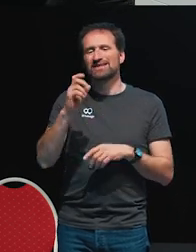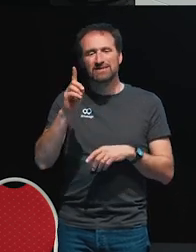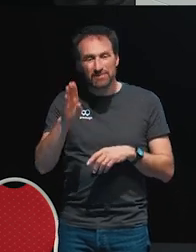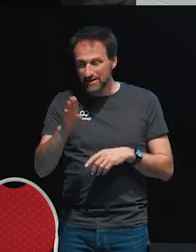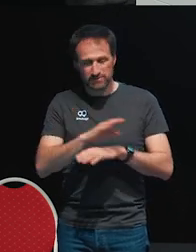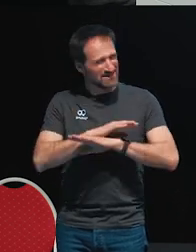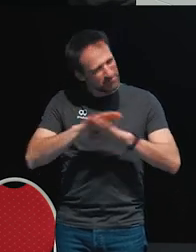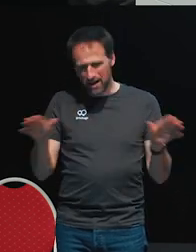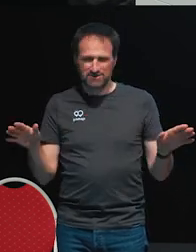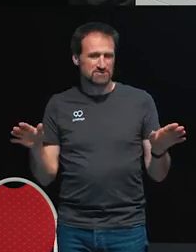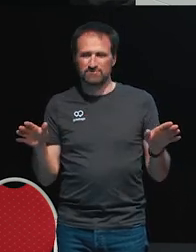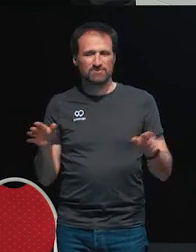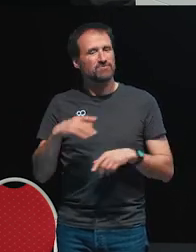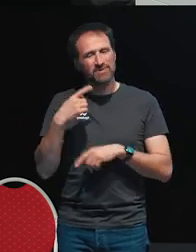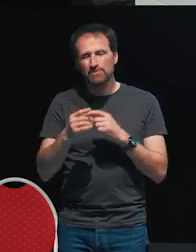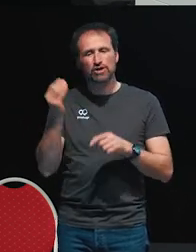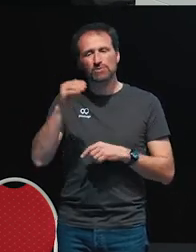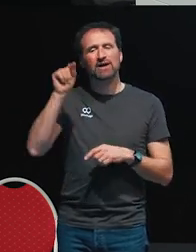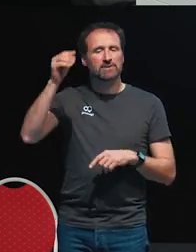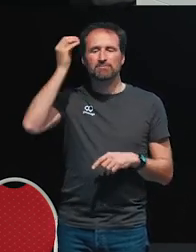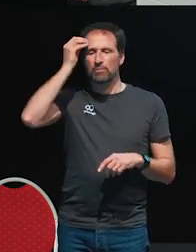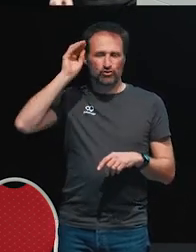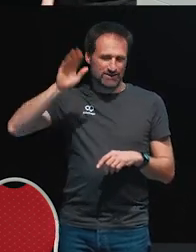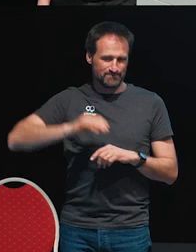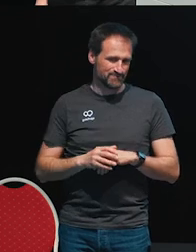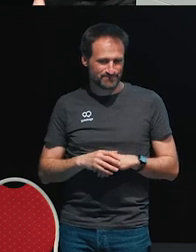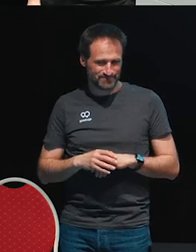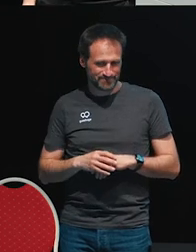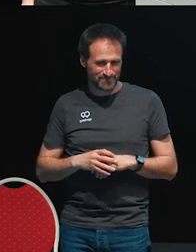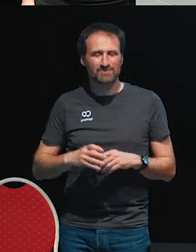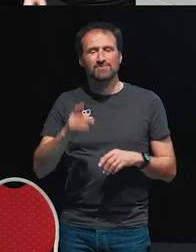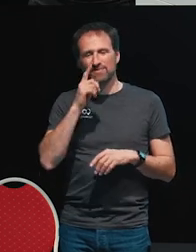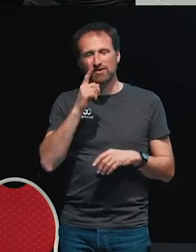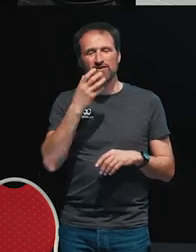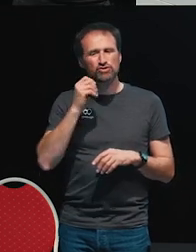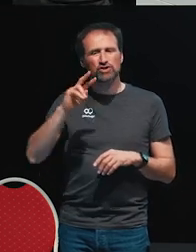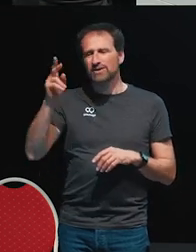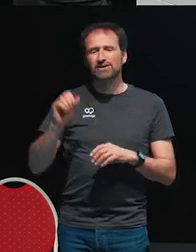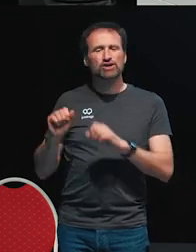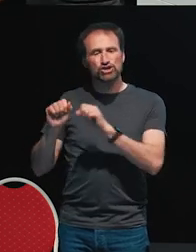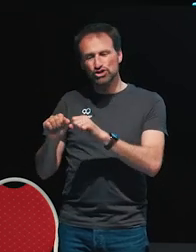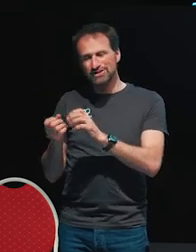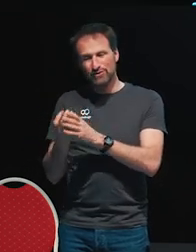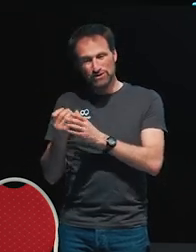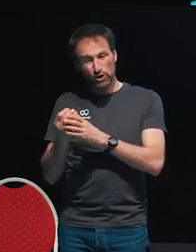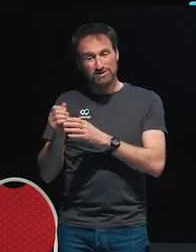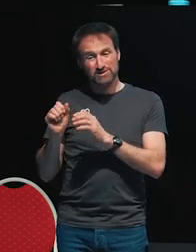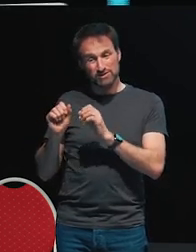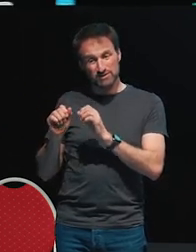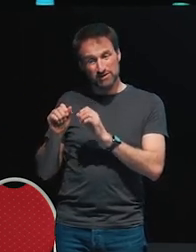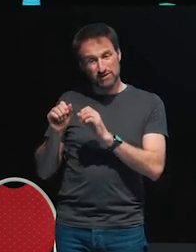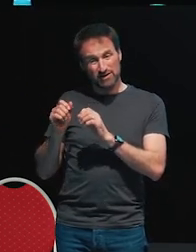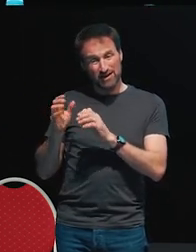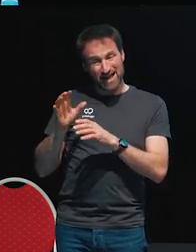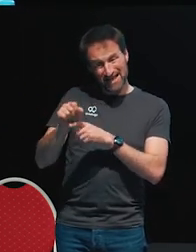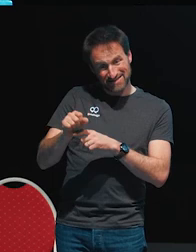scripting. So save them somewhere in memory. And if you want to access another protected resource, send along that access token.